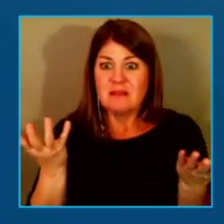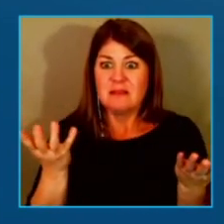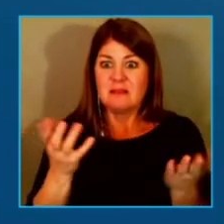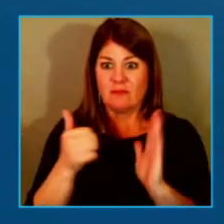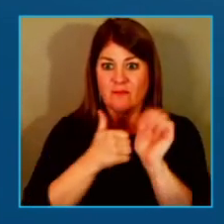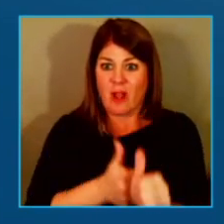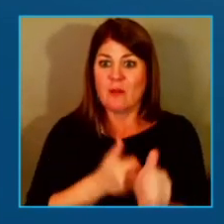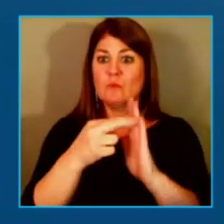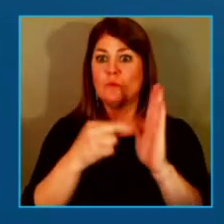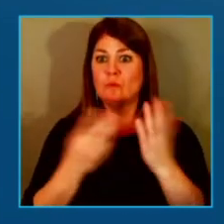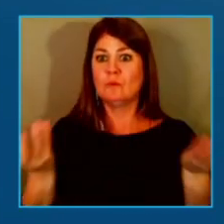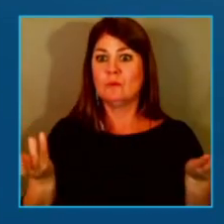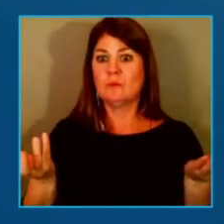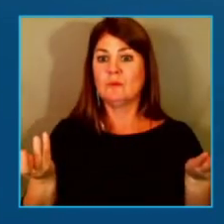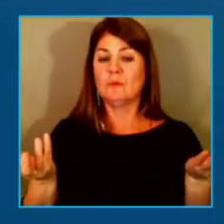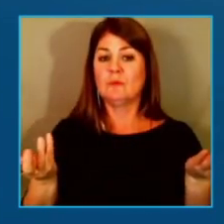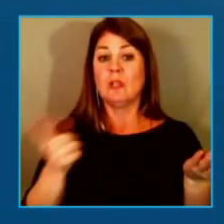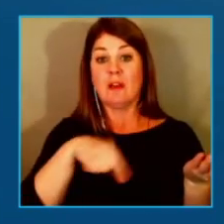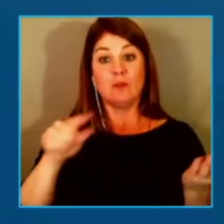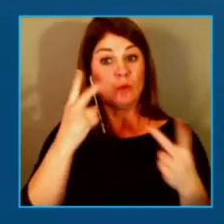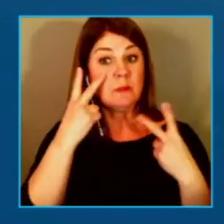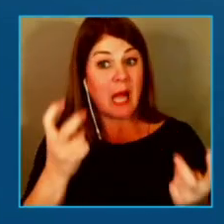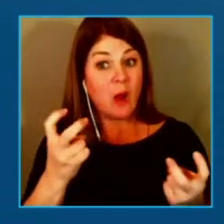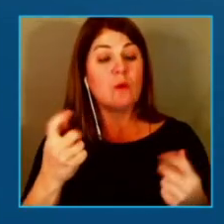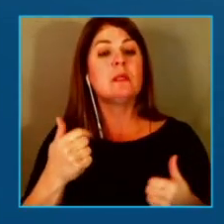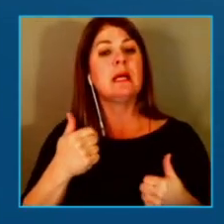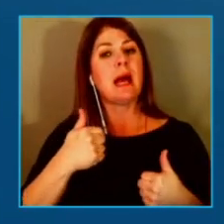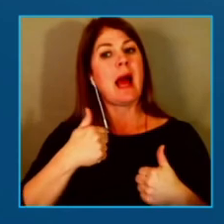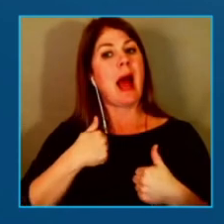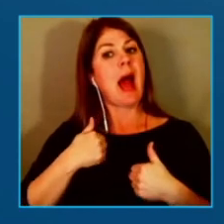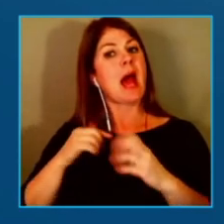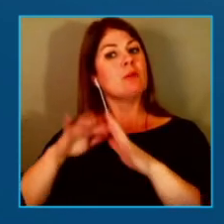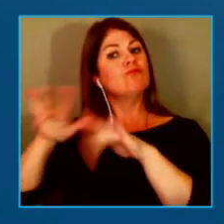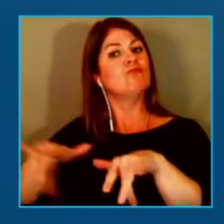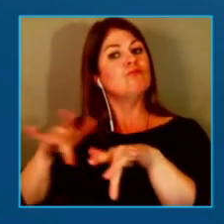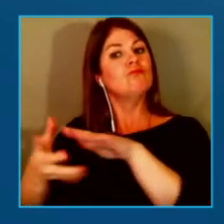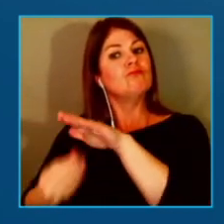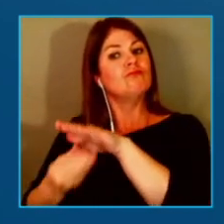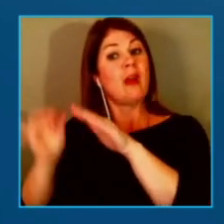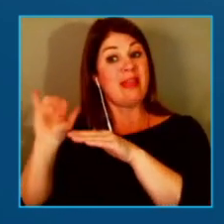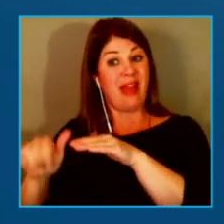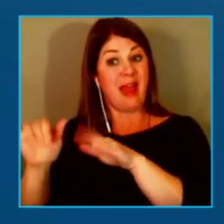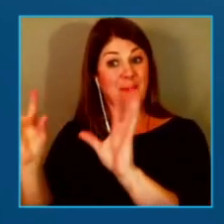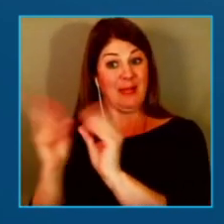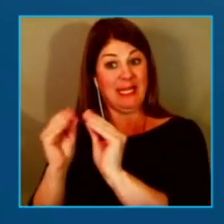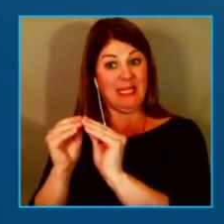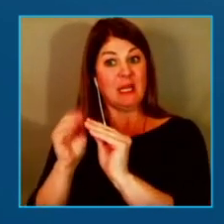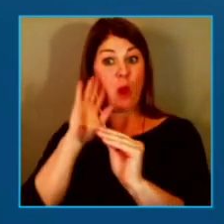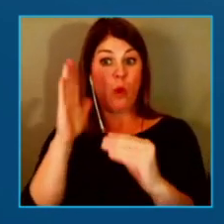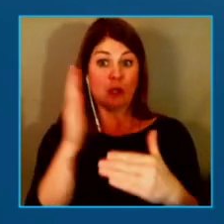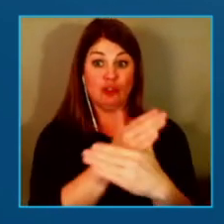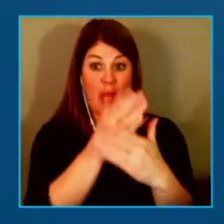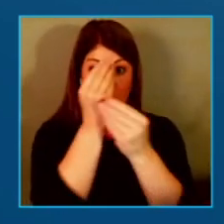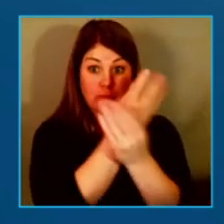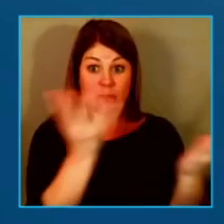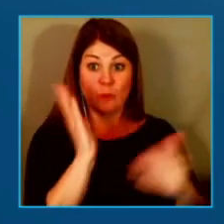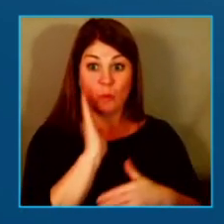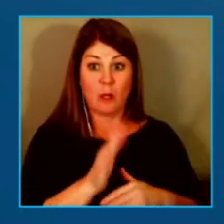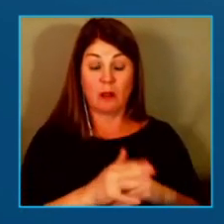case anybody doubts me, I have this meeting recorded, and I'm glad to share that with you. The proposed